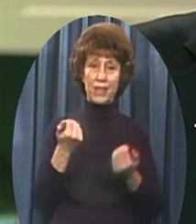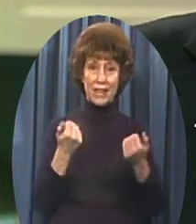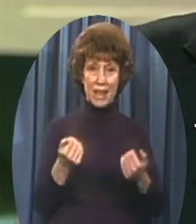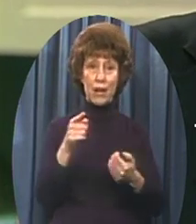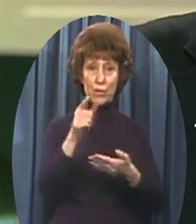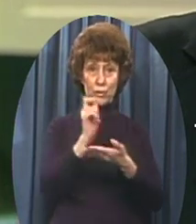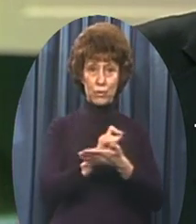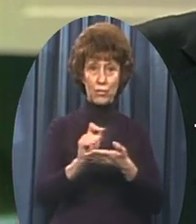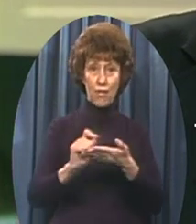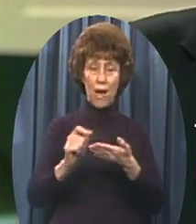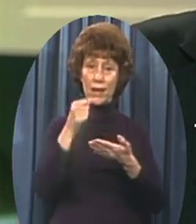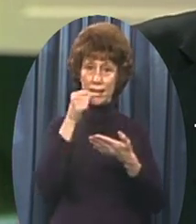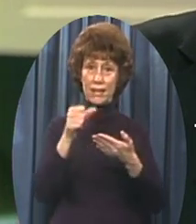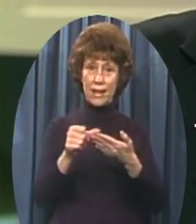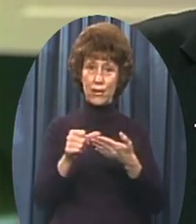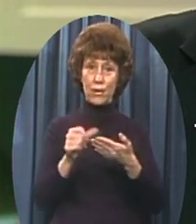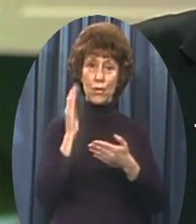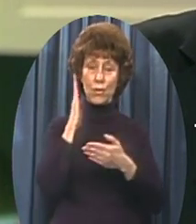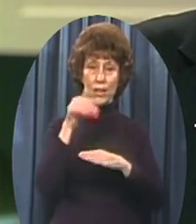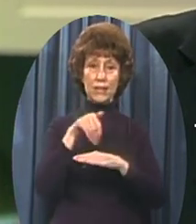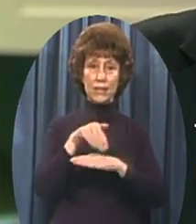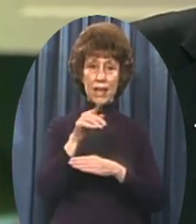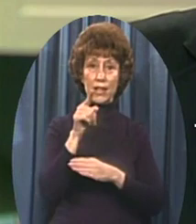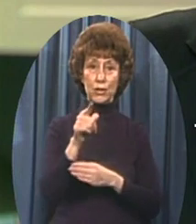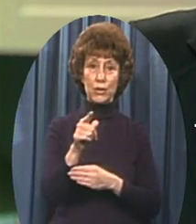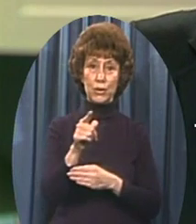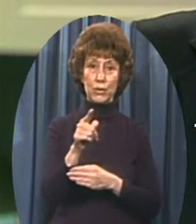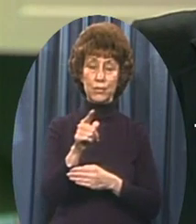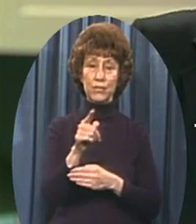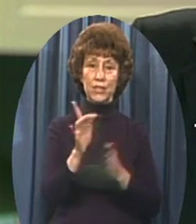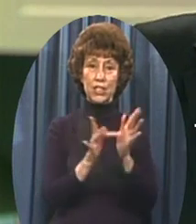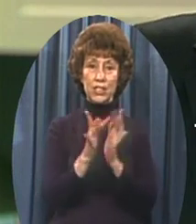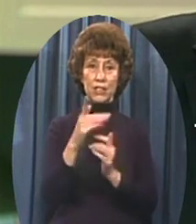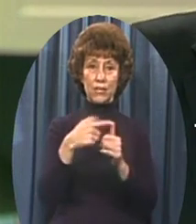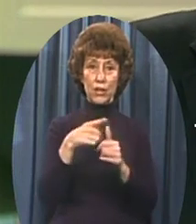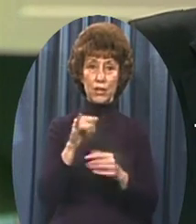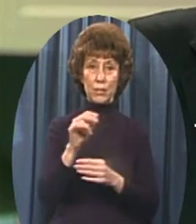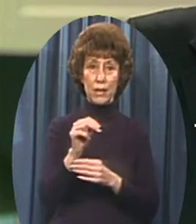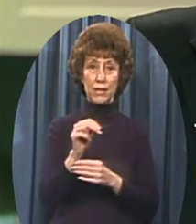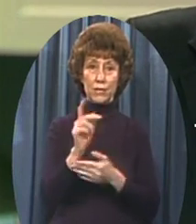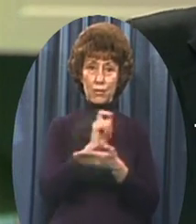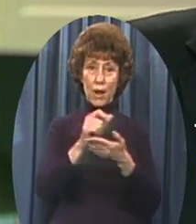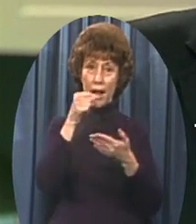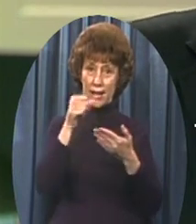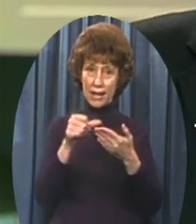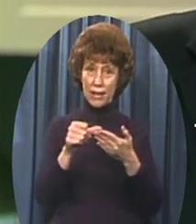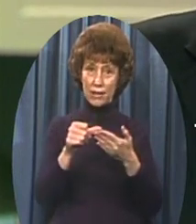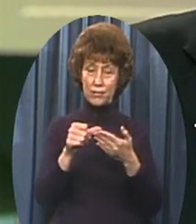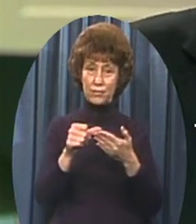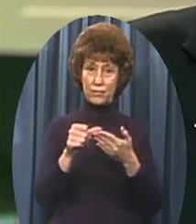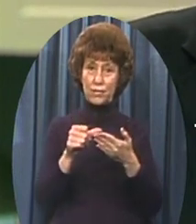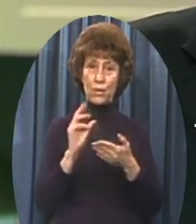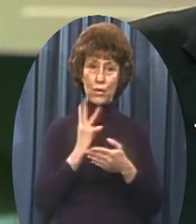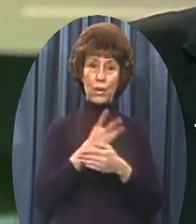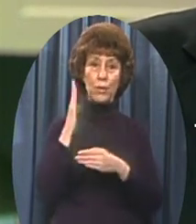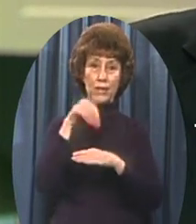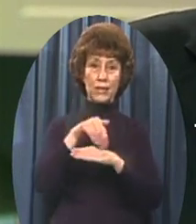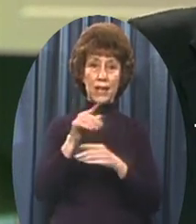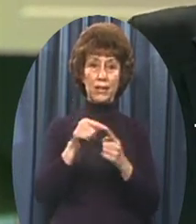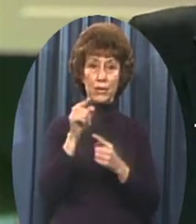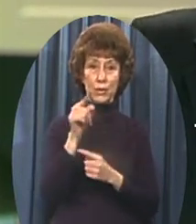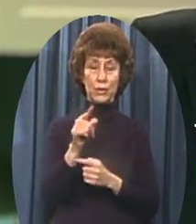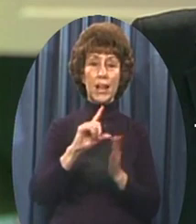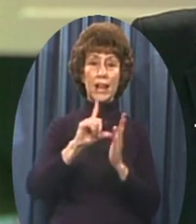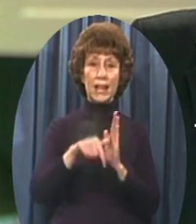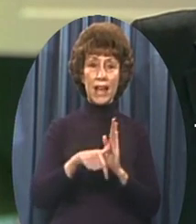pin everywhere. Jesus First. The T on First forms a cross. It's our way of saying everywhere we belong to